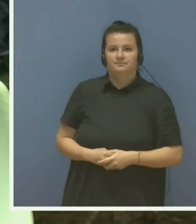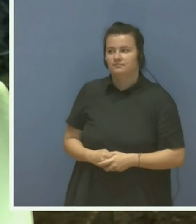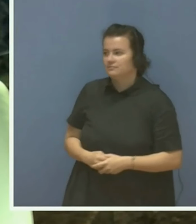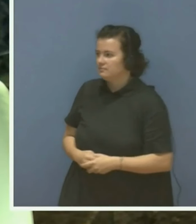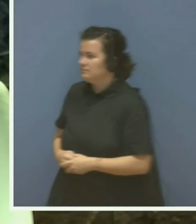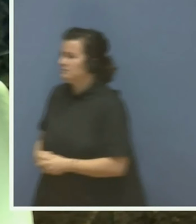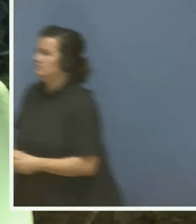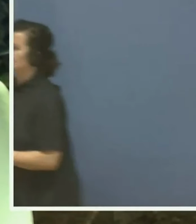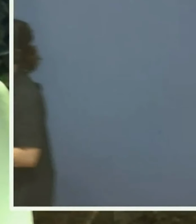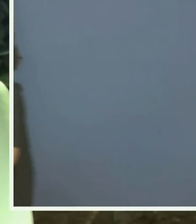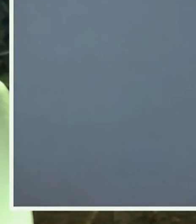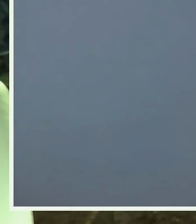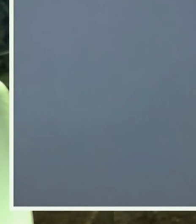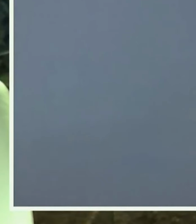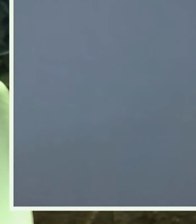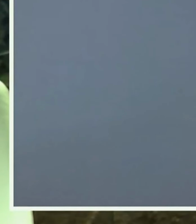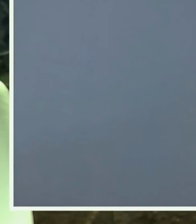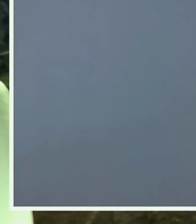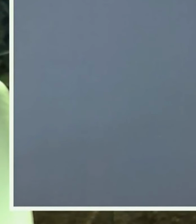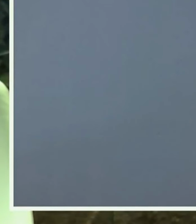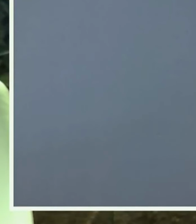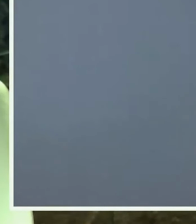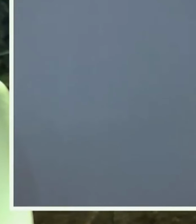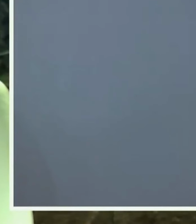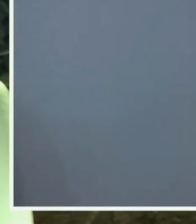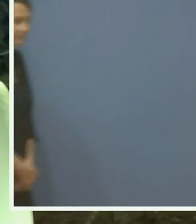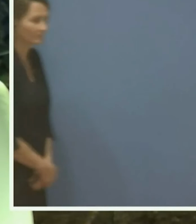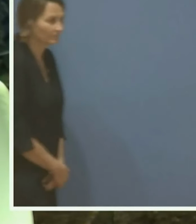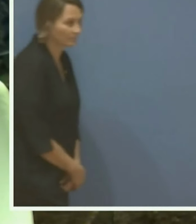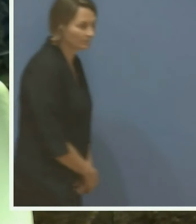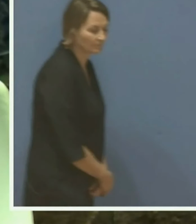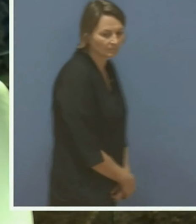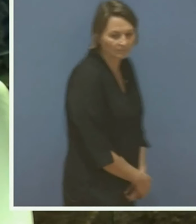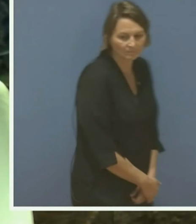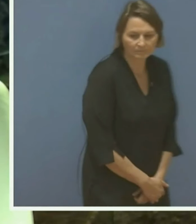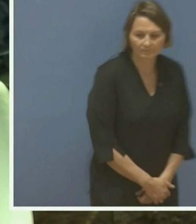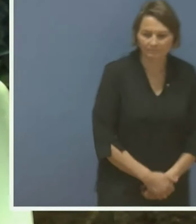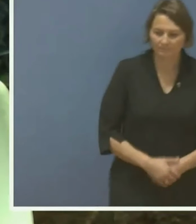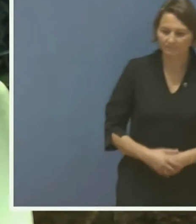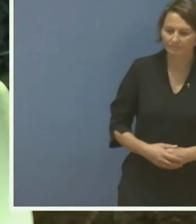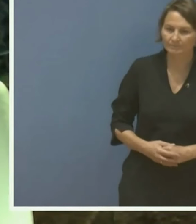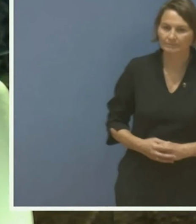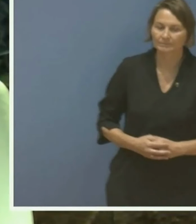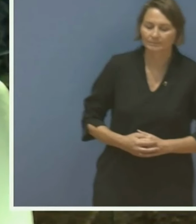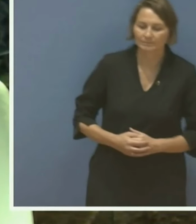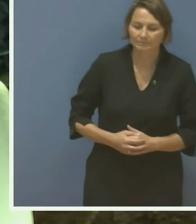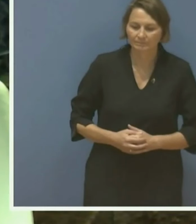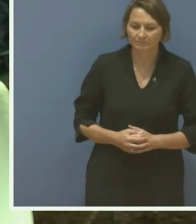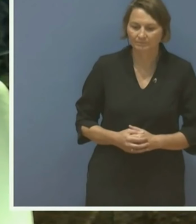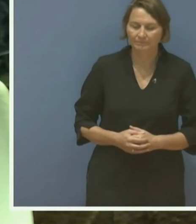time for one more speaker, so I'd like to give the floor to Celeste Haidani from the BC.